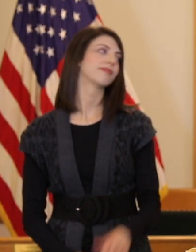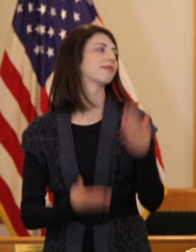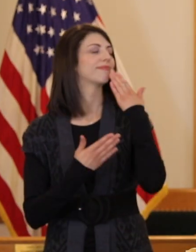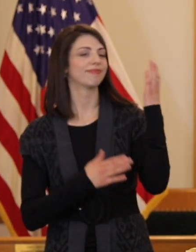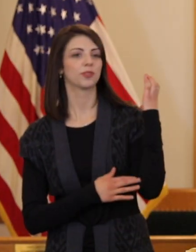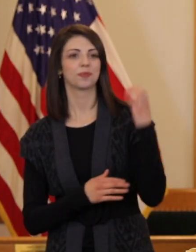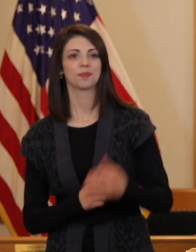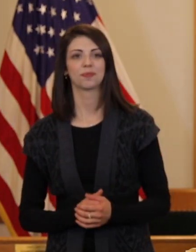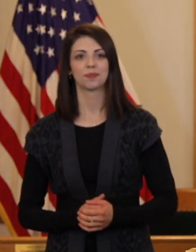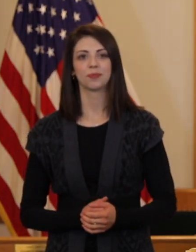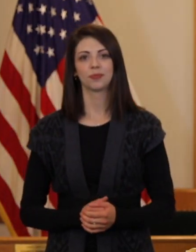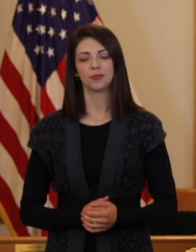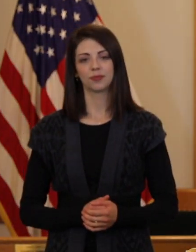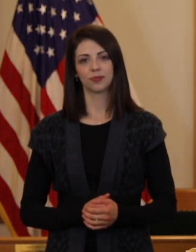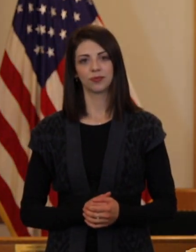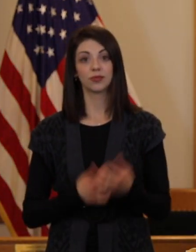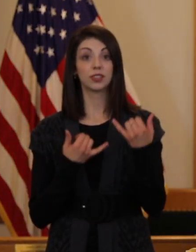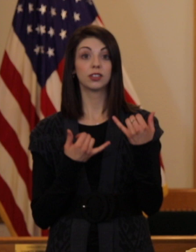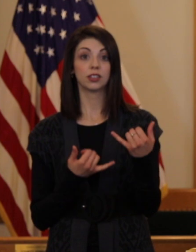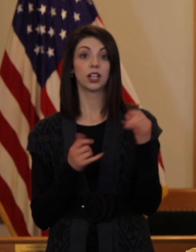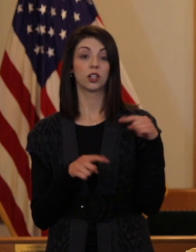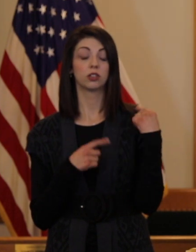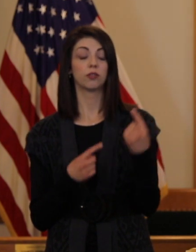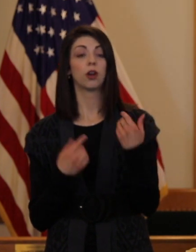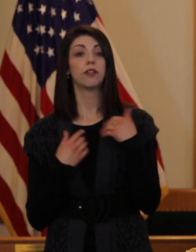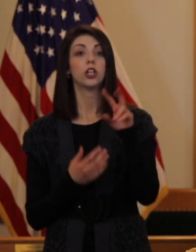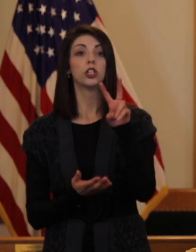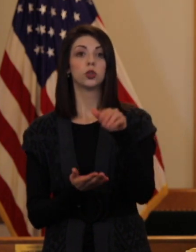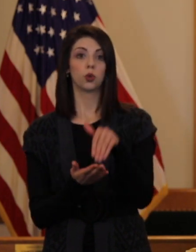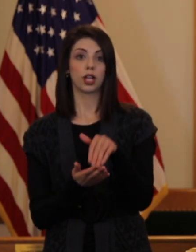Thank you, Mr. Chairman. As of today, we've had